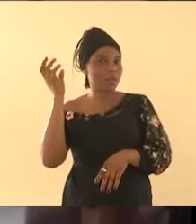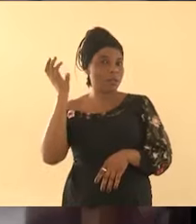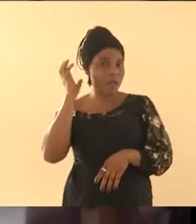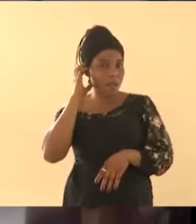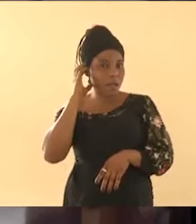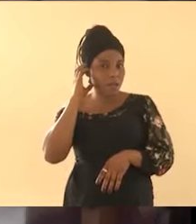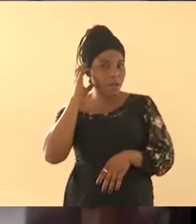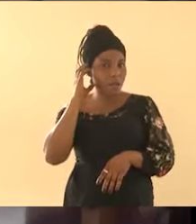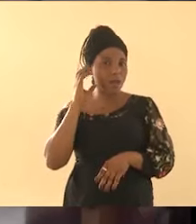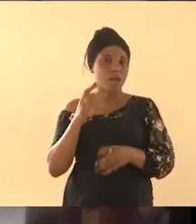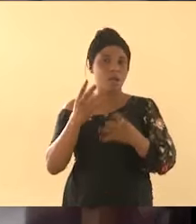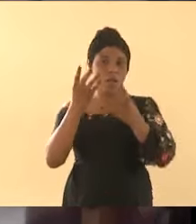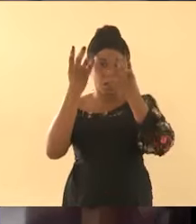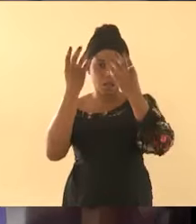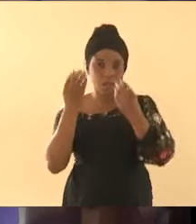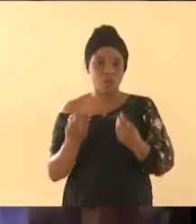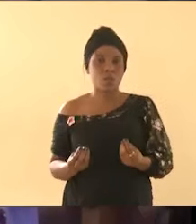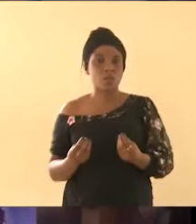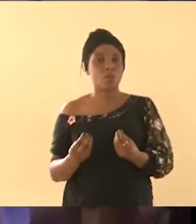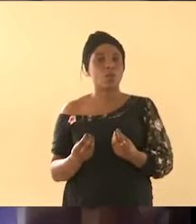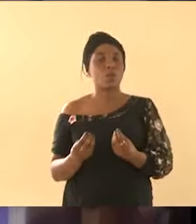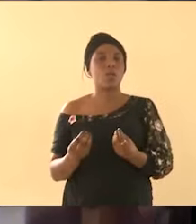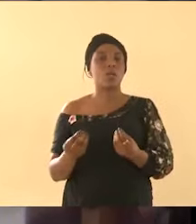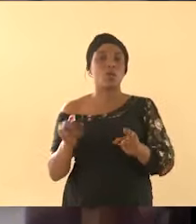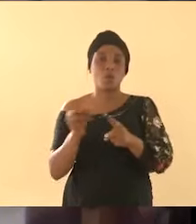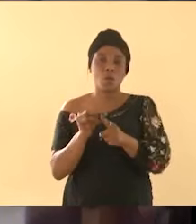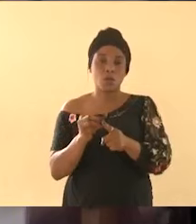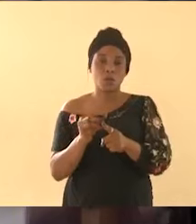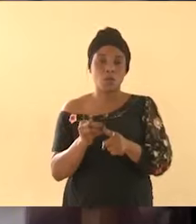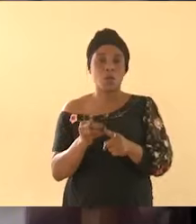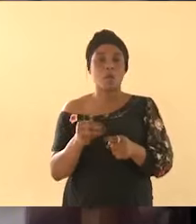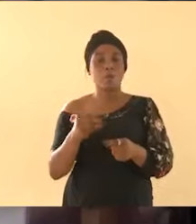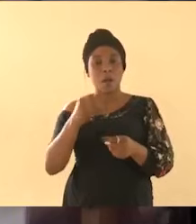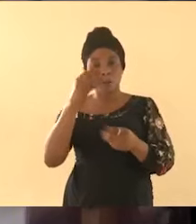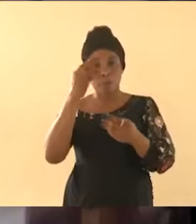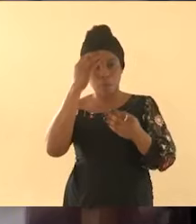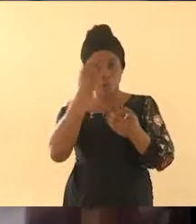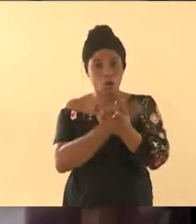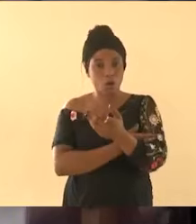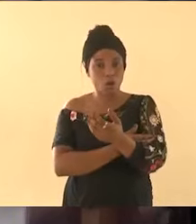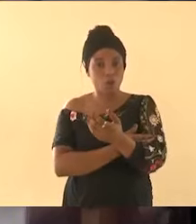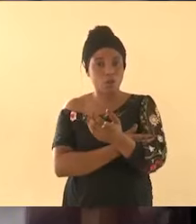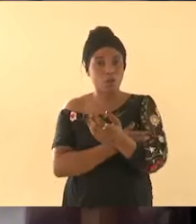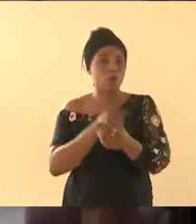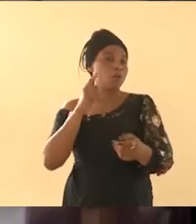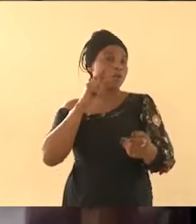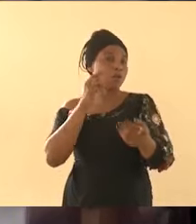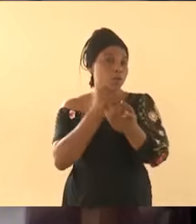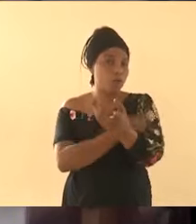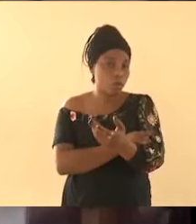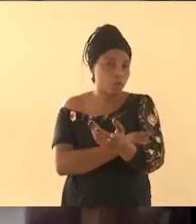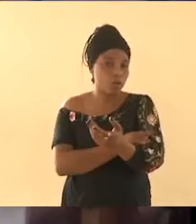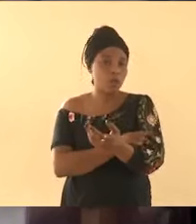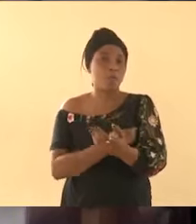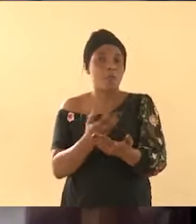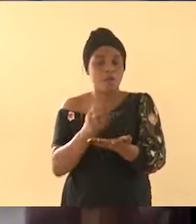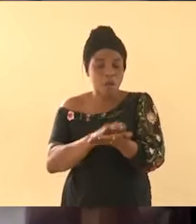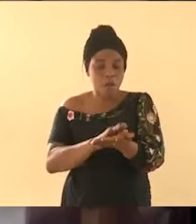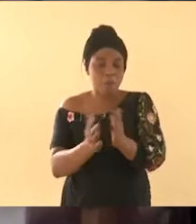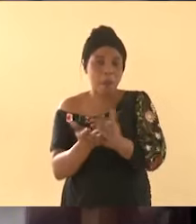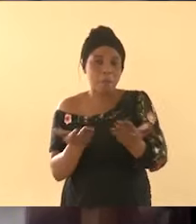words? You are my beloved daughter. You are my beloved son. I have you in the palm of my hands, so you